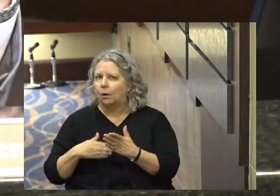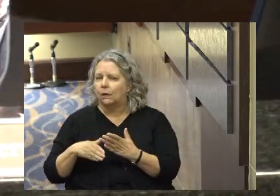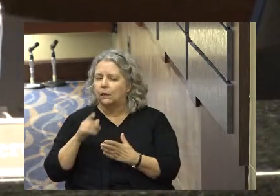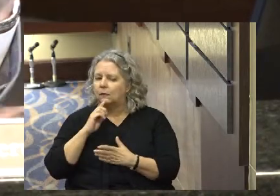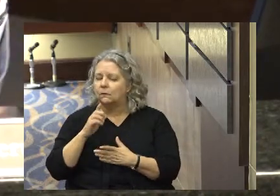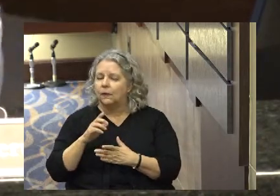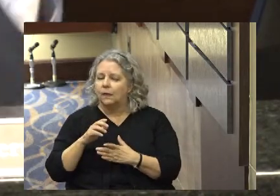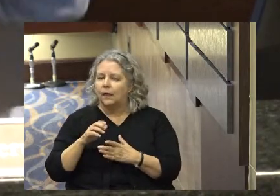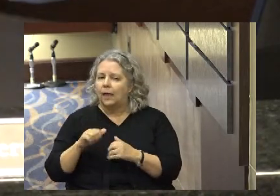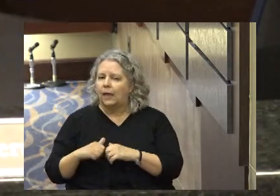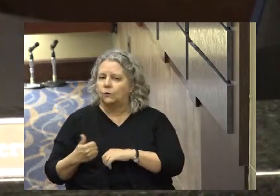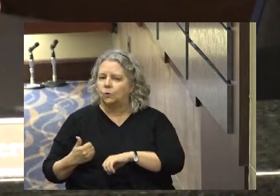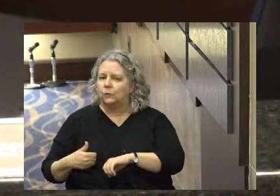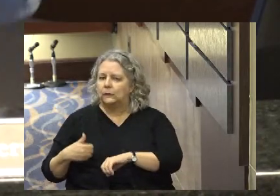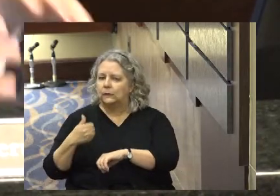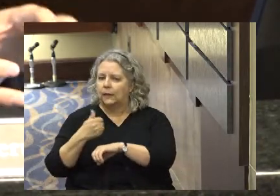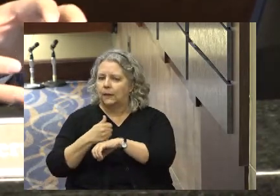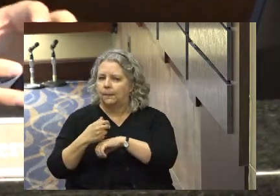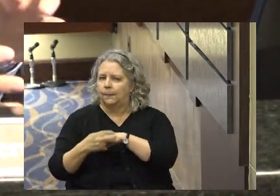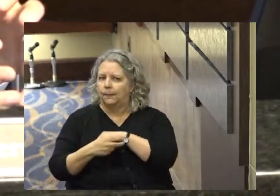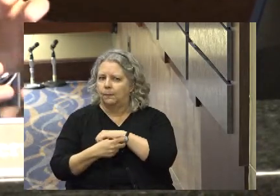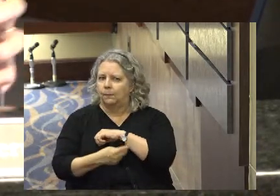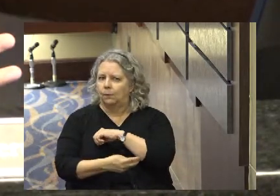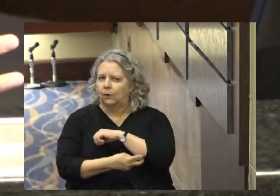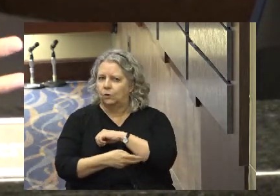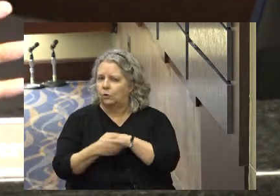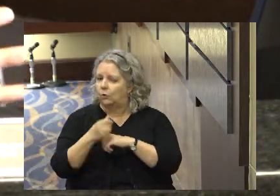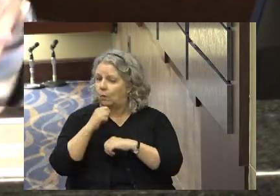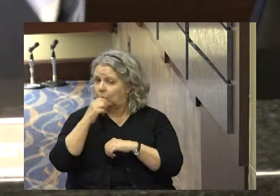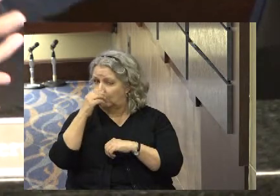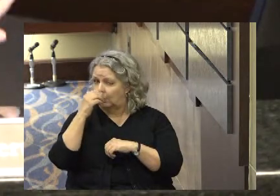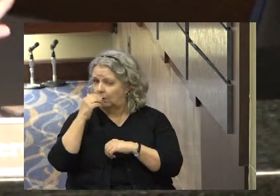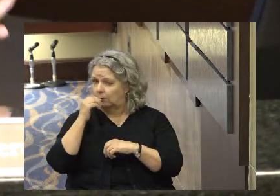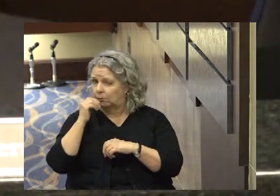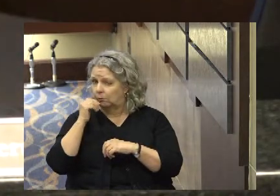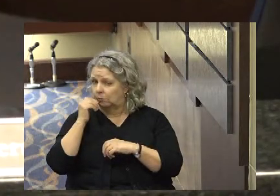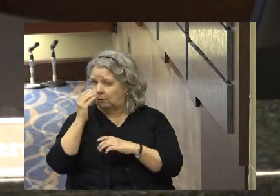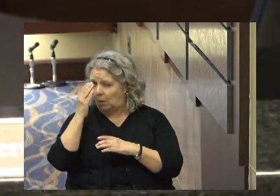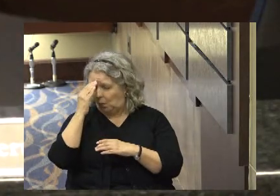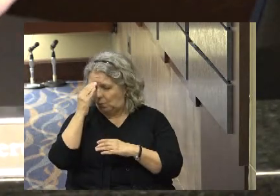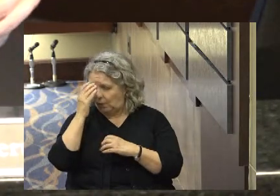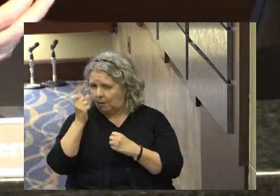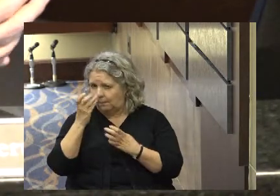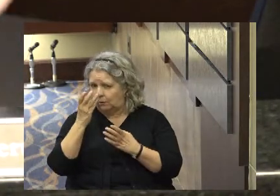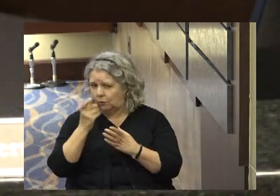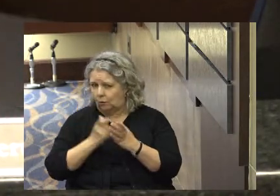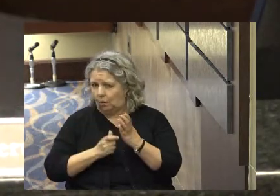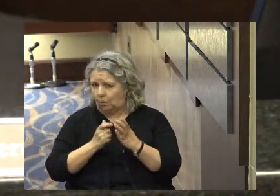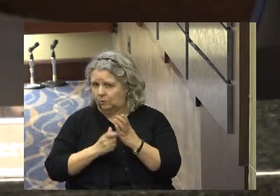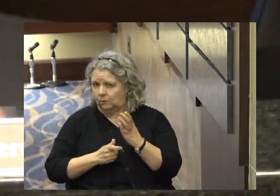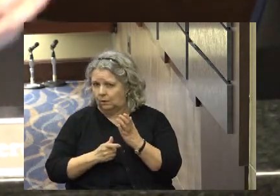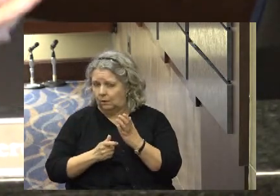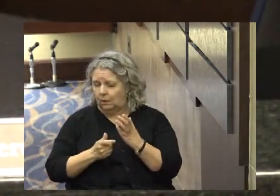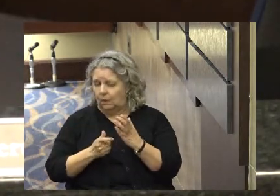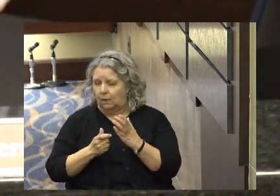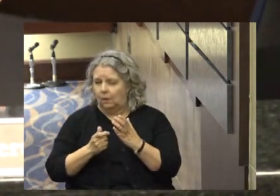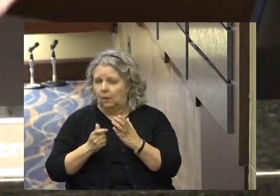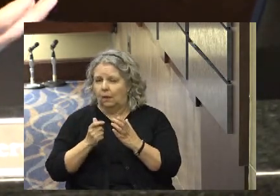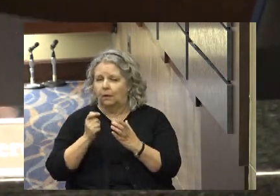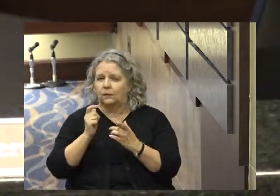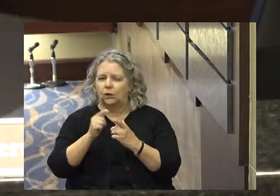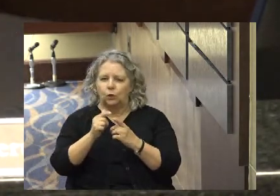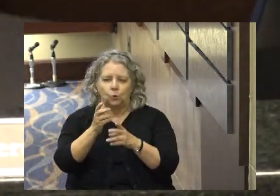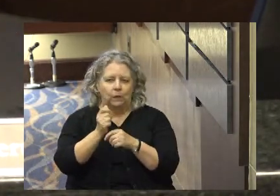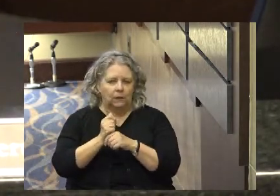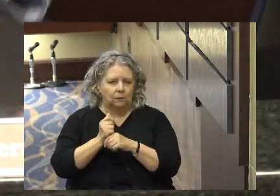the high end, the middle, or the low end is looking like without essentially getting proposals from experts who we go with,